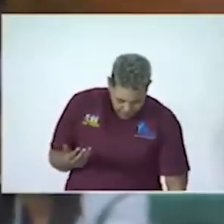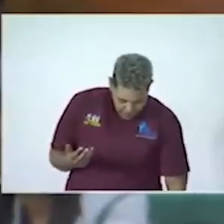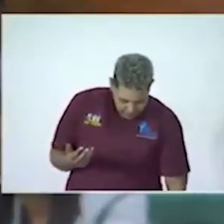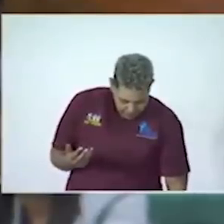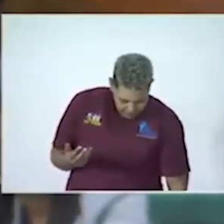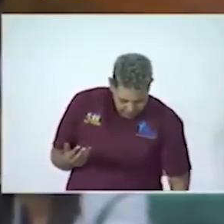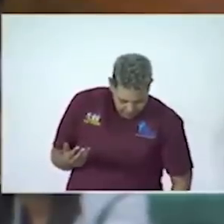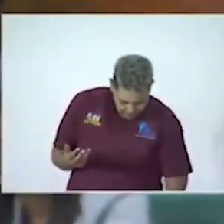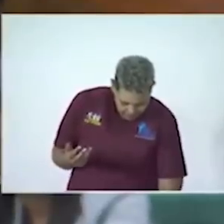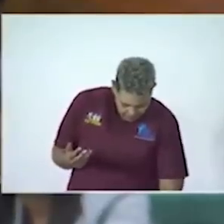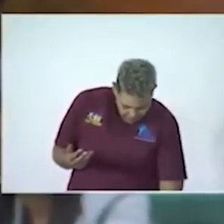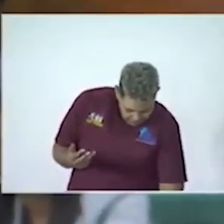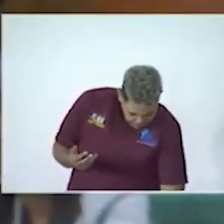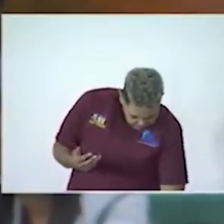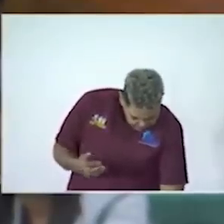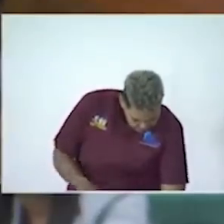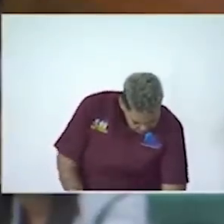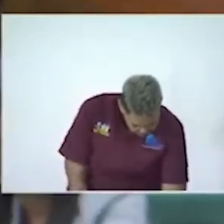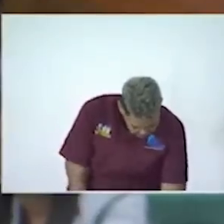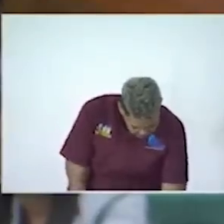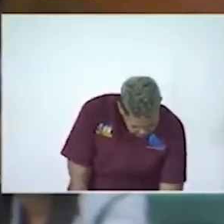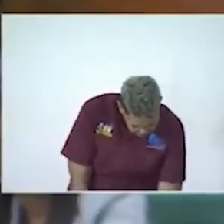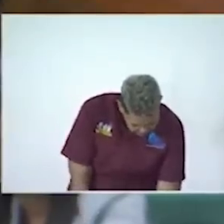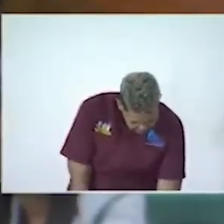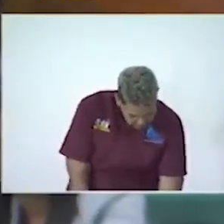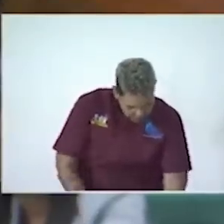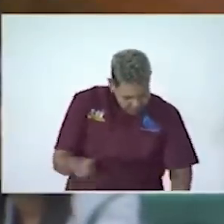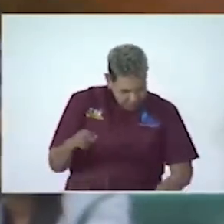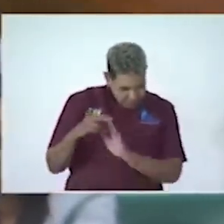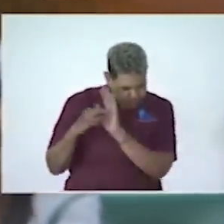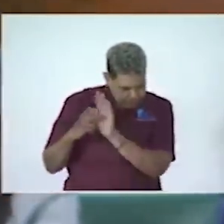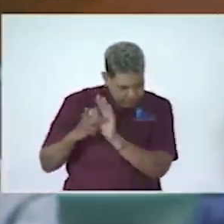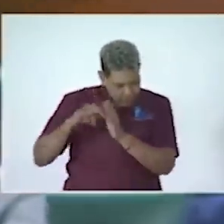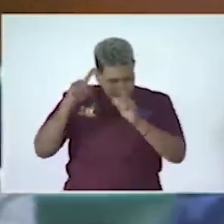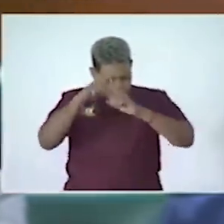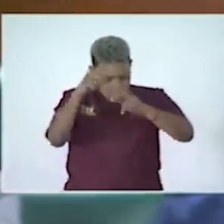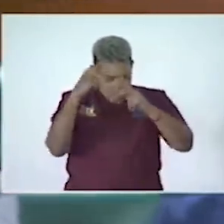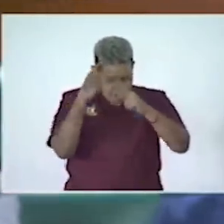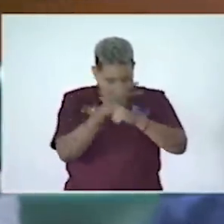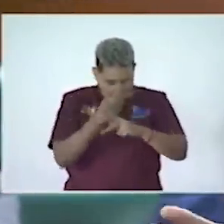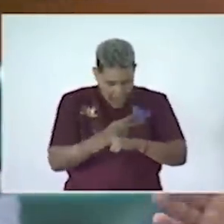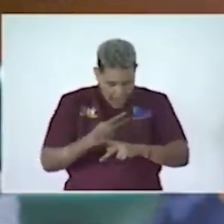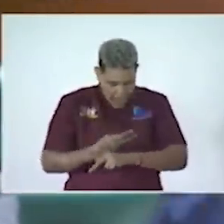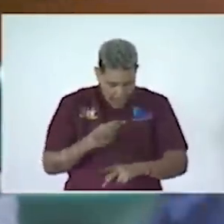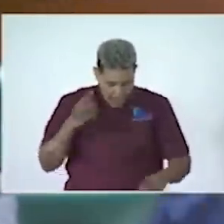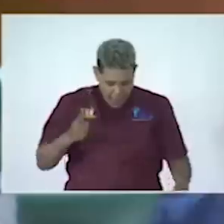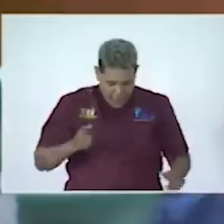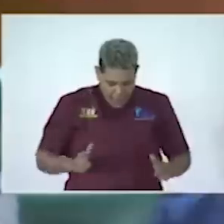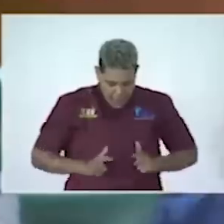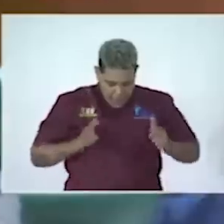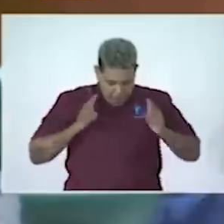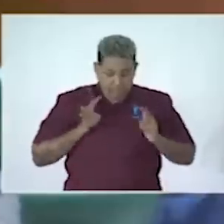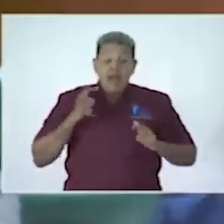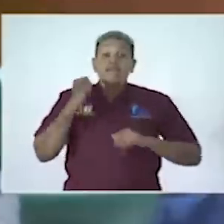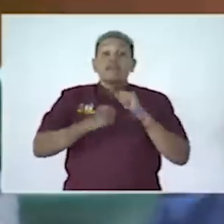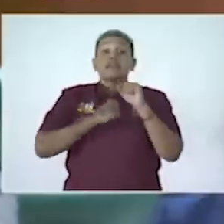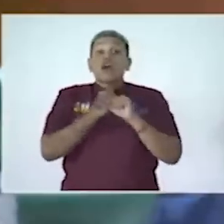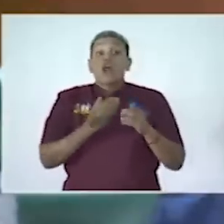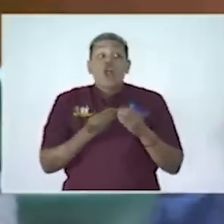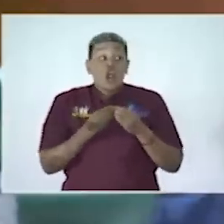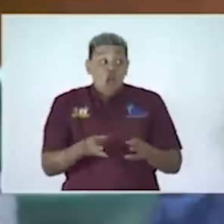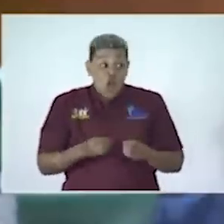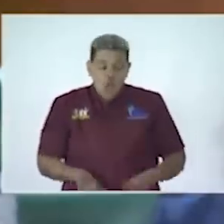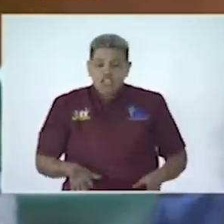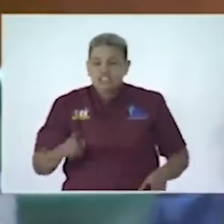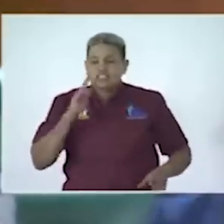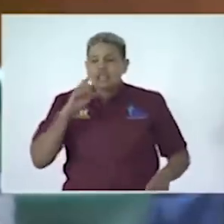died before their 75th birthday. This represents, when you calculate the life years lost, so